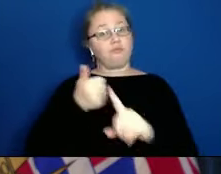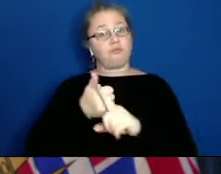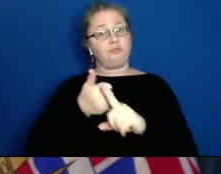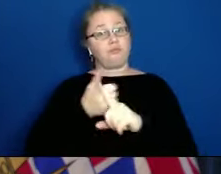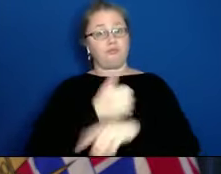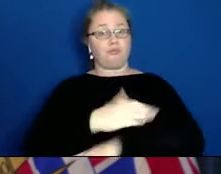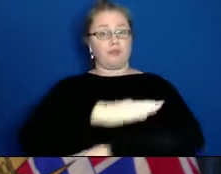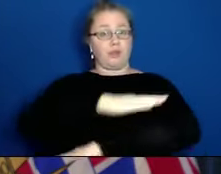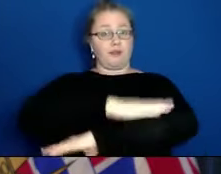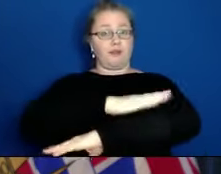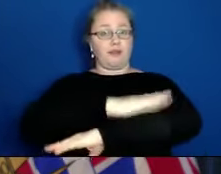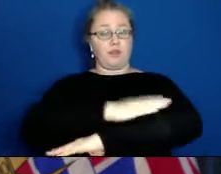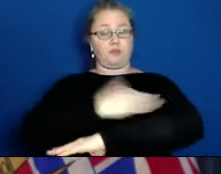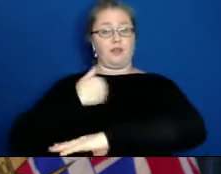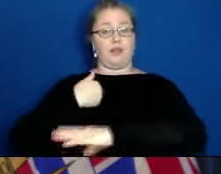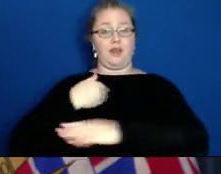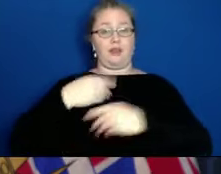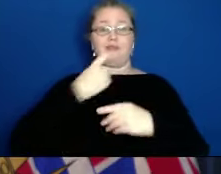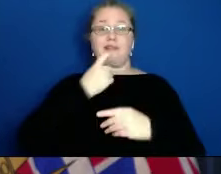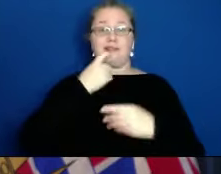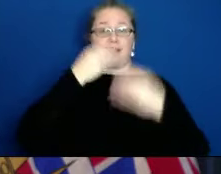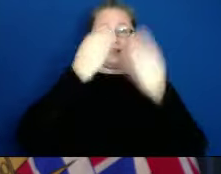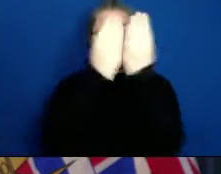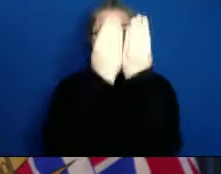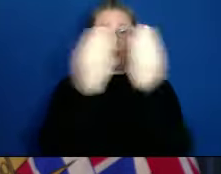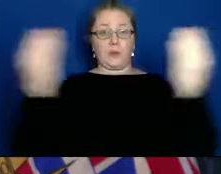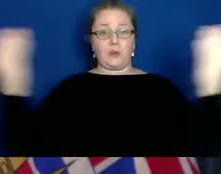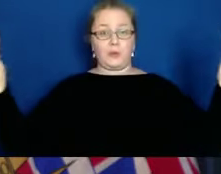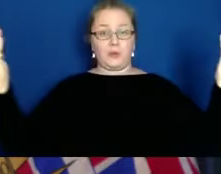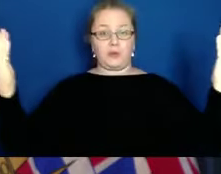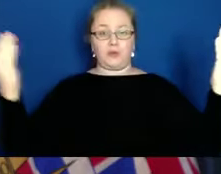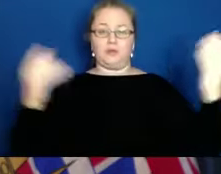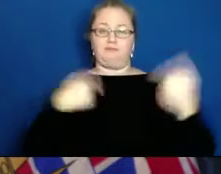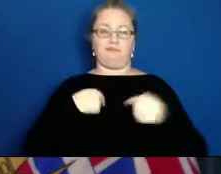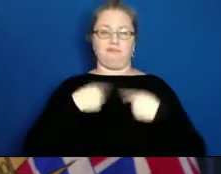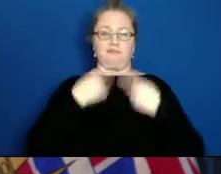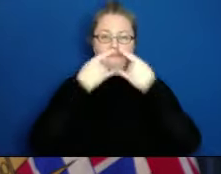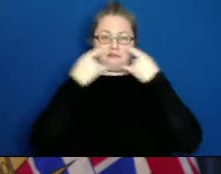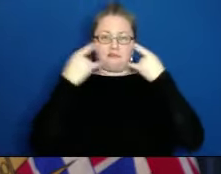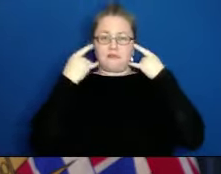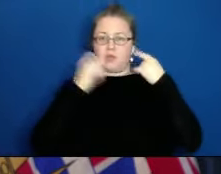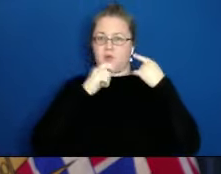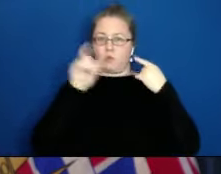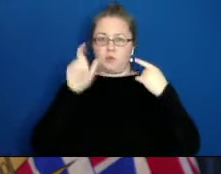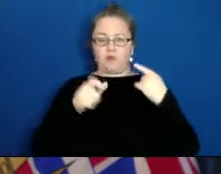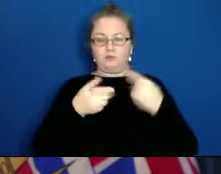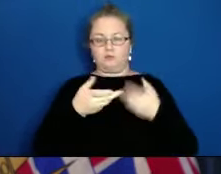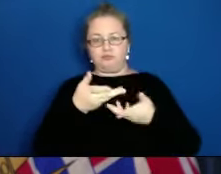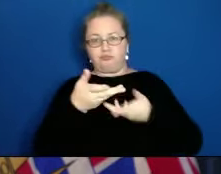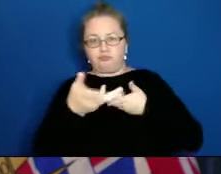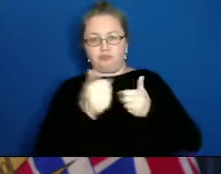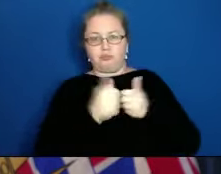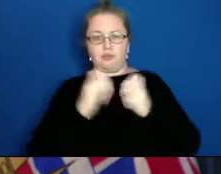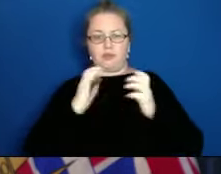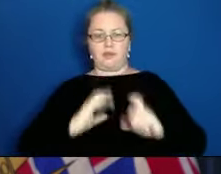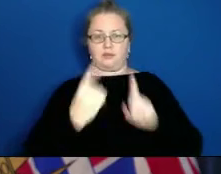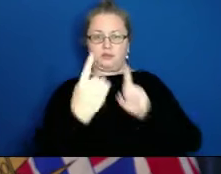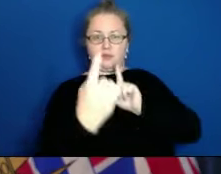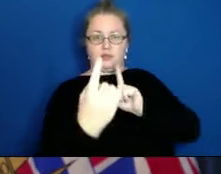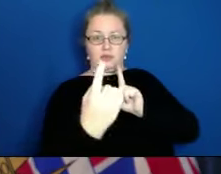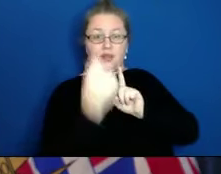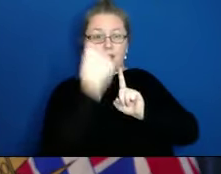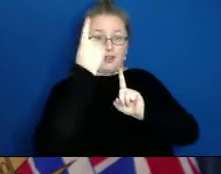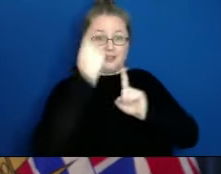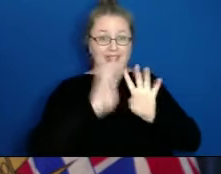have plexiglass between you and everyone else, you do not need to wear a mask unless there are others back there with